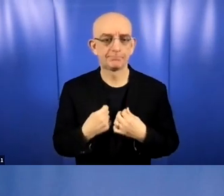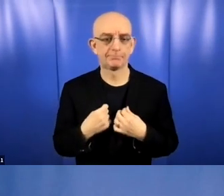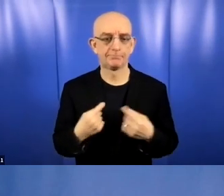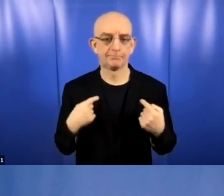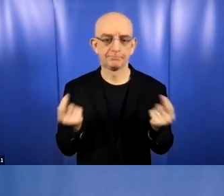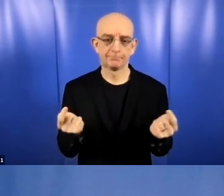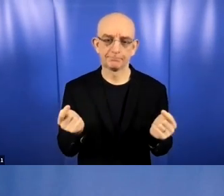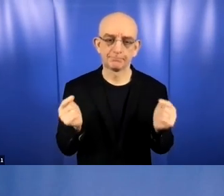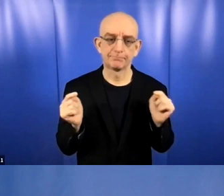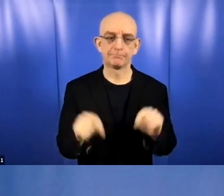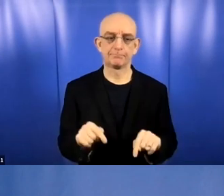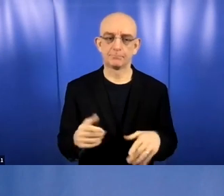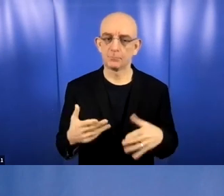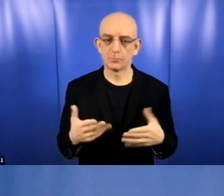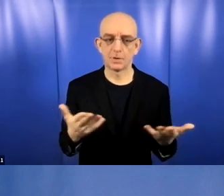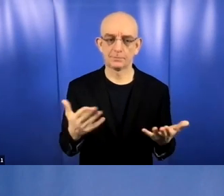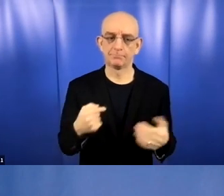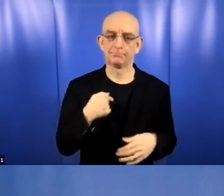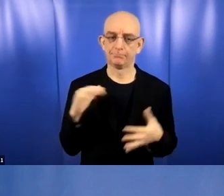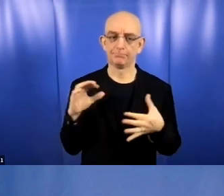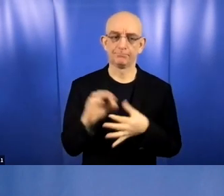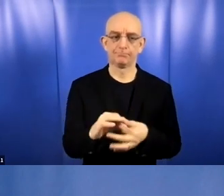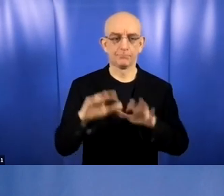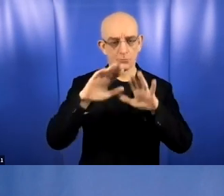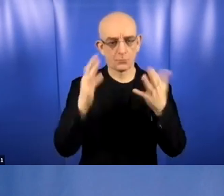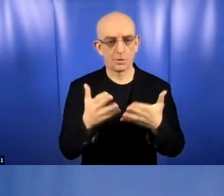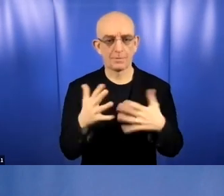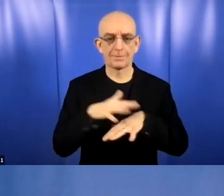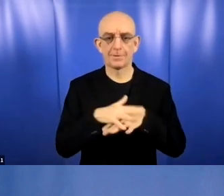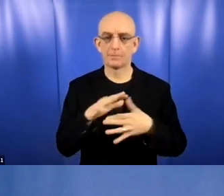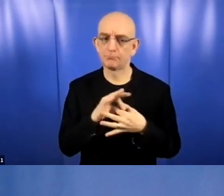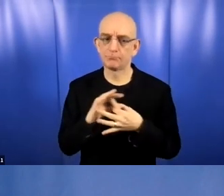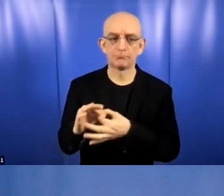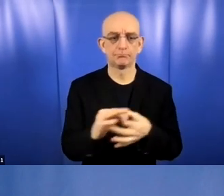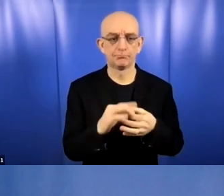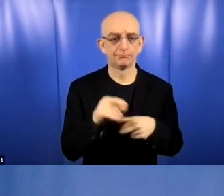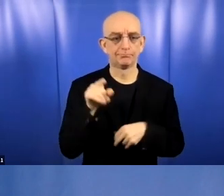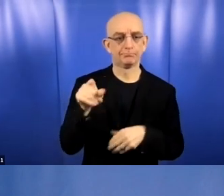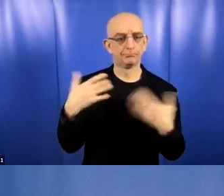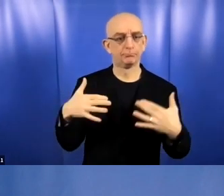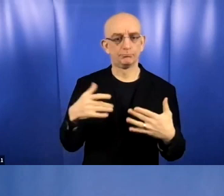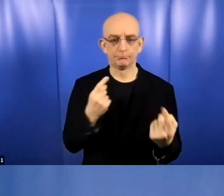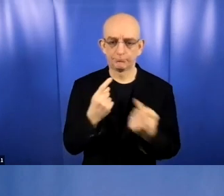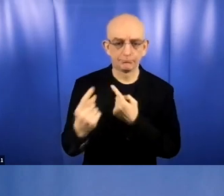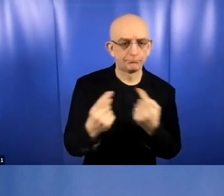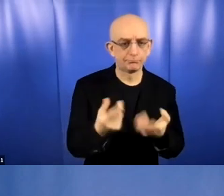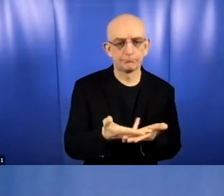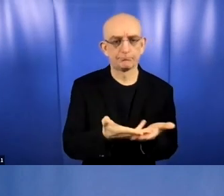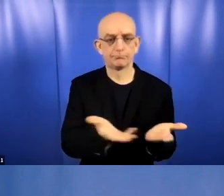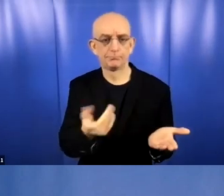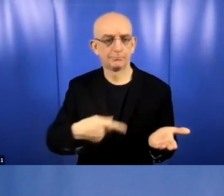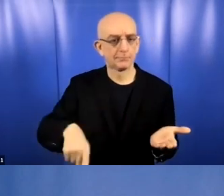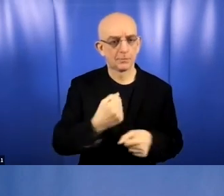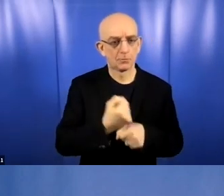those practice and academic links to further the research dialogue in the months and years to come.